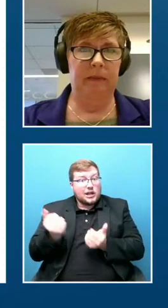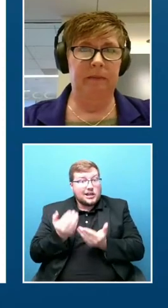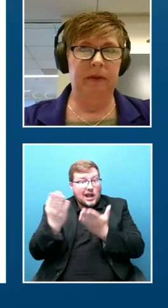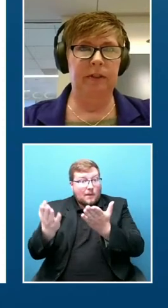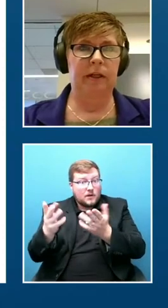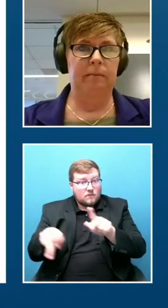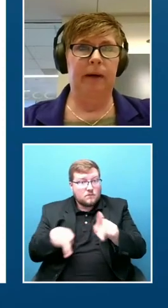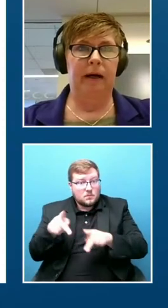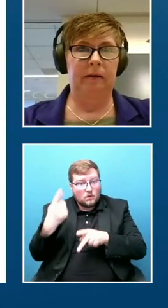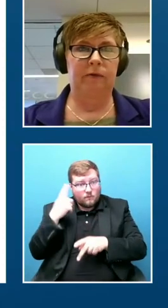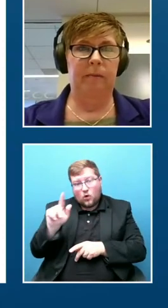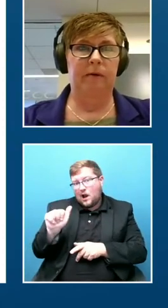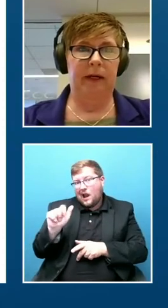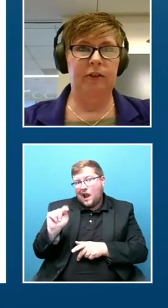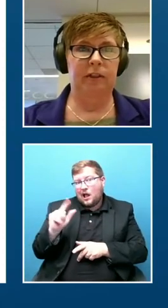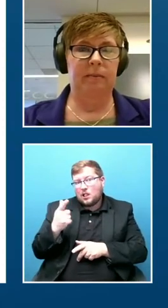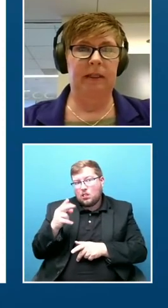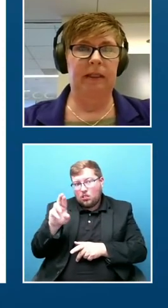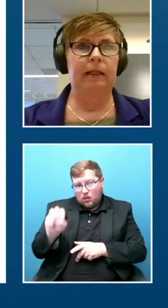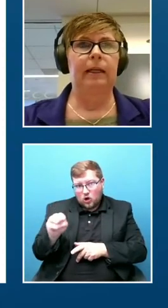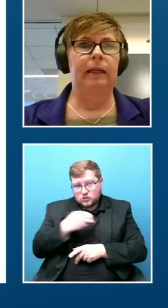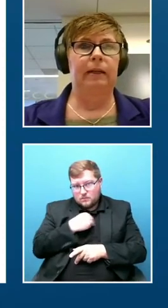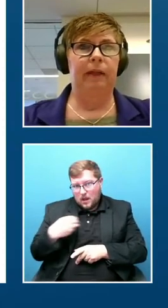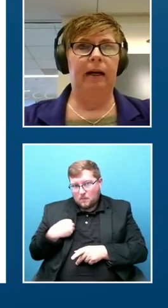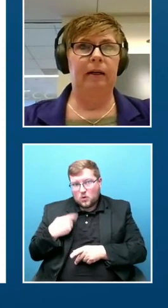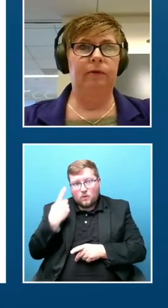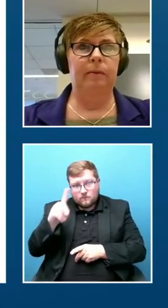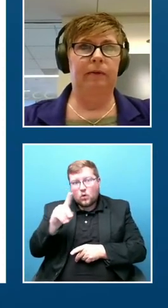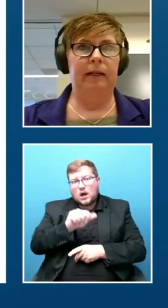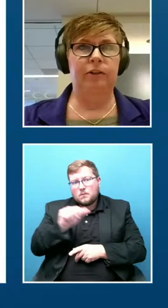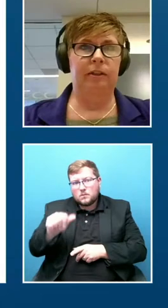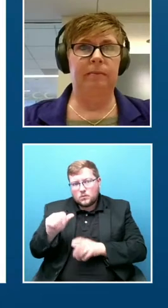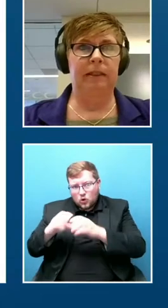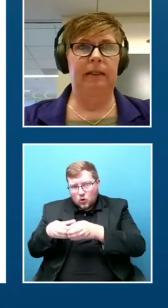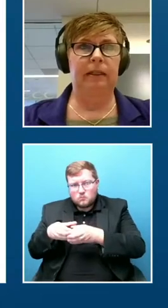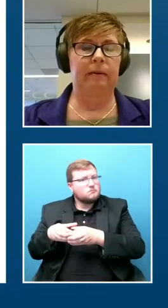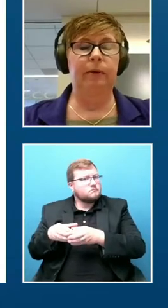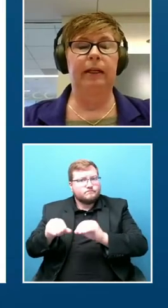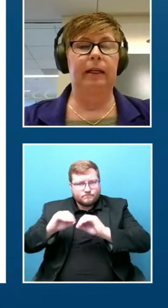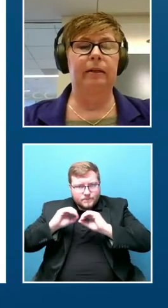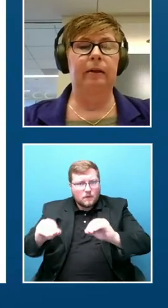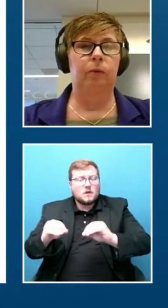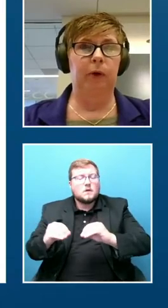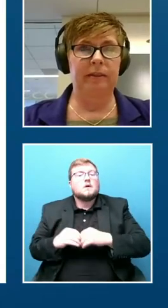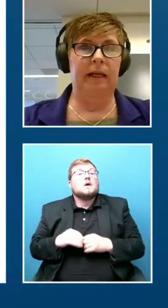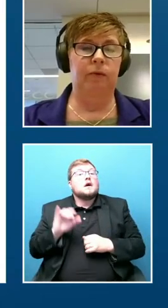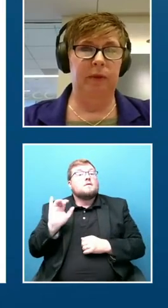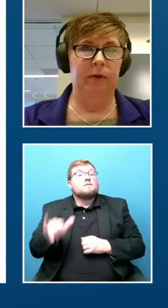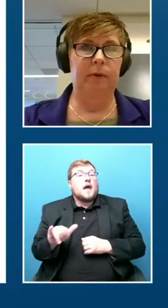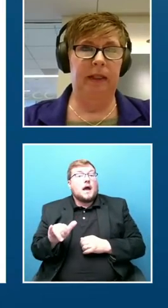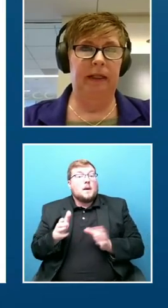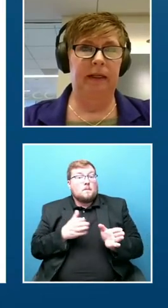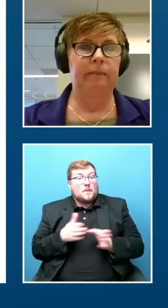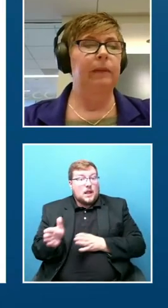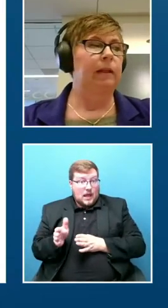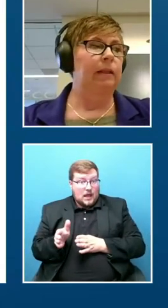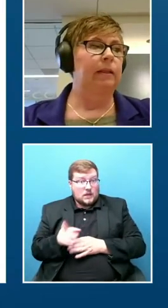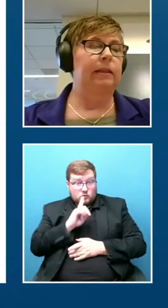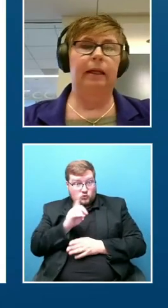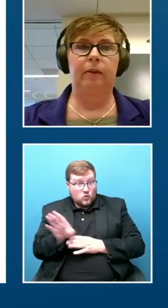at-large members by an affirmative action committee. If that affirmative action committee plan was a real